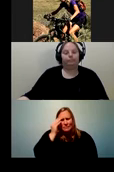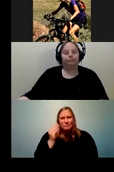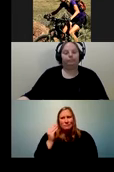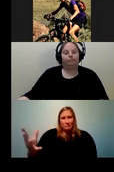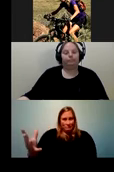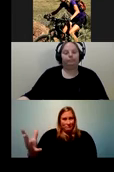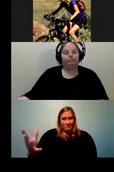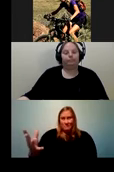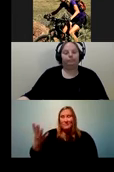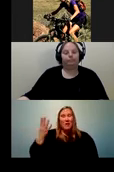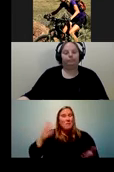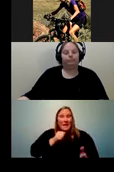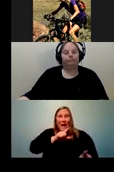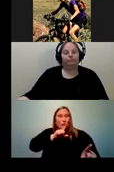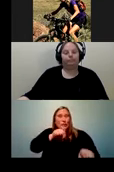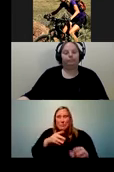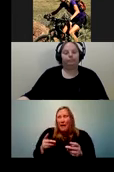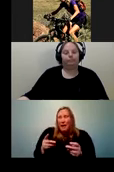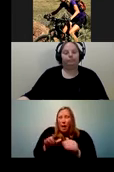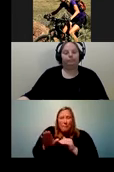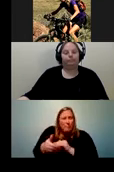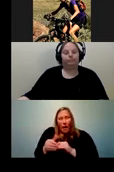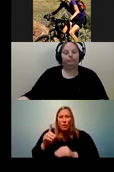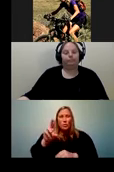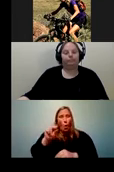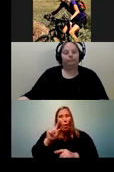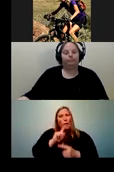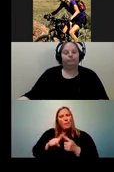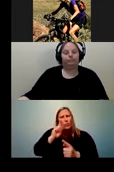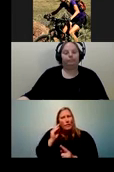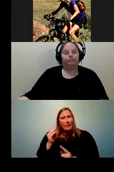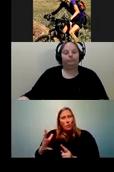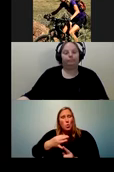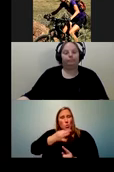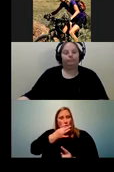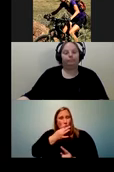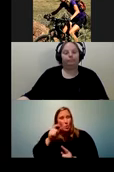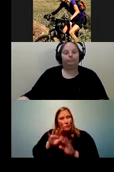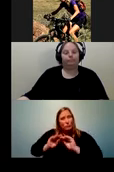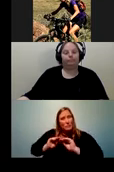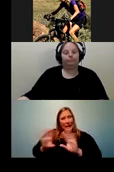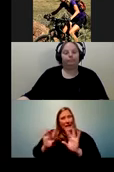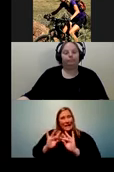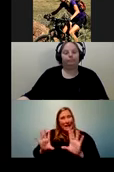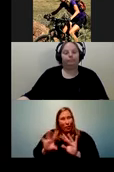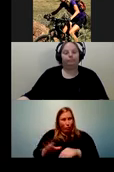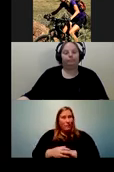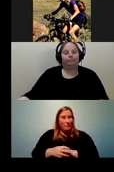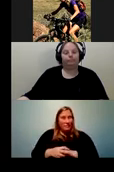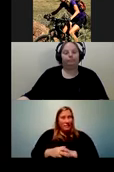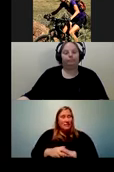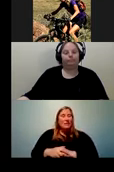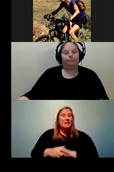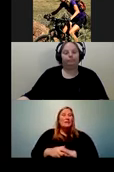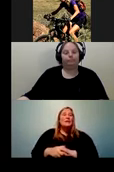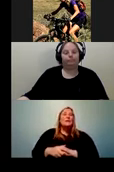understand the parameters of accessibility and confidentiality. So